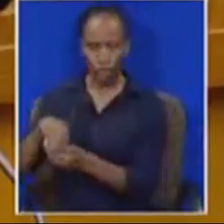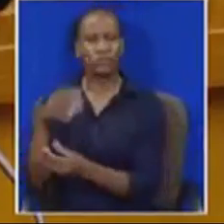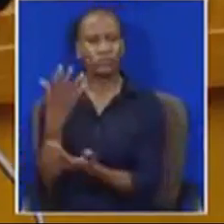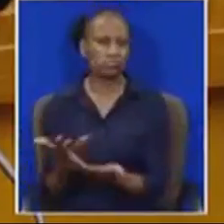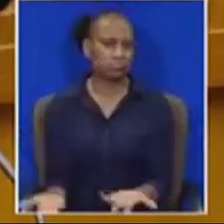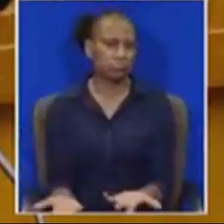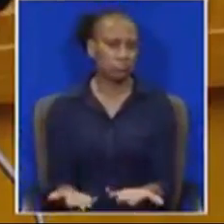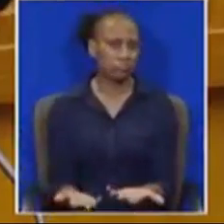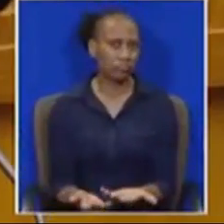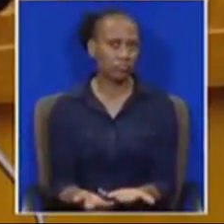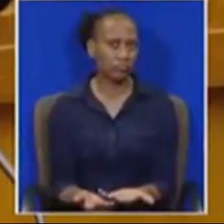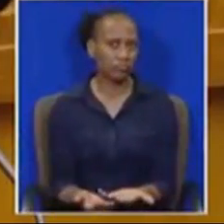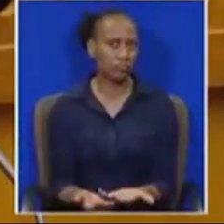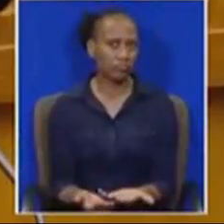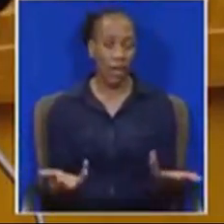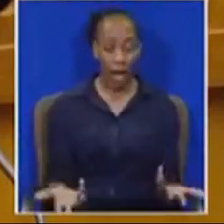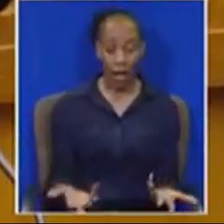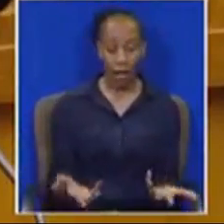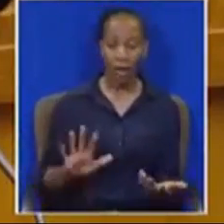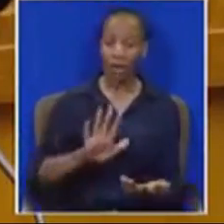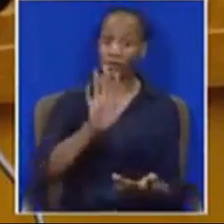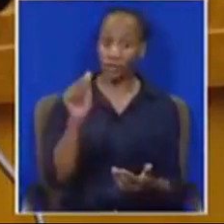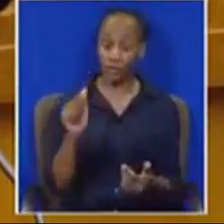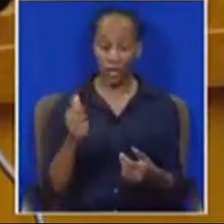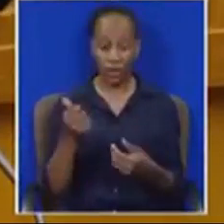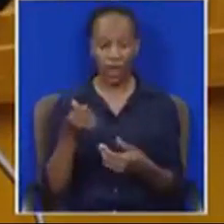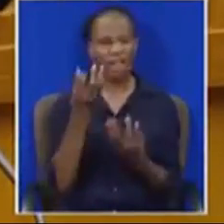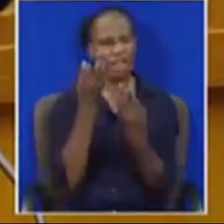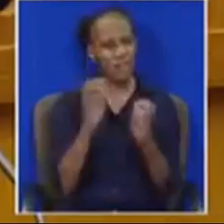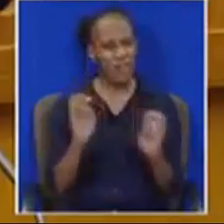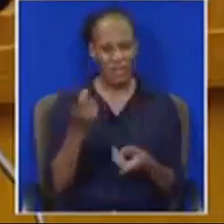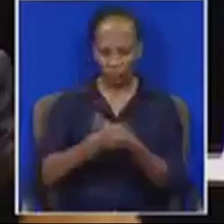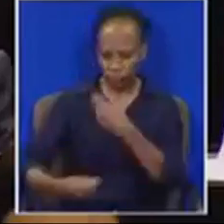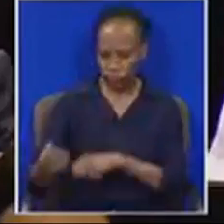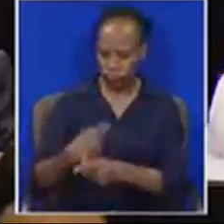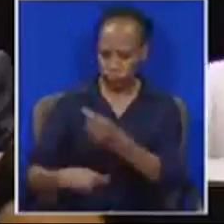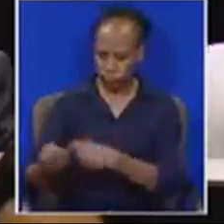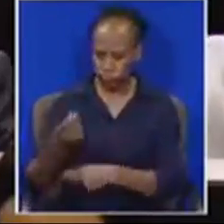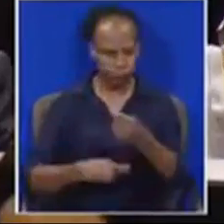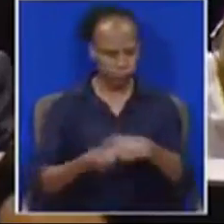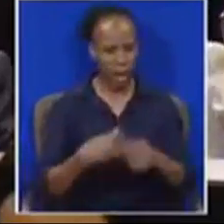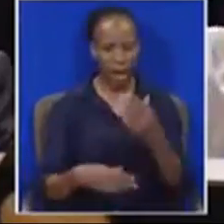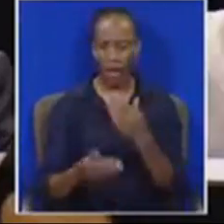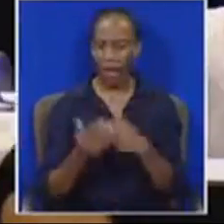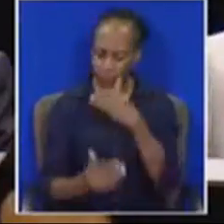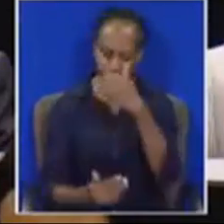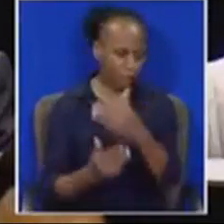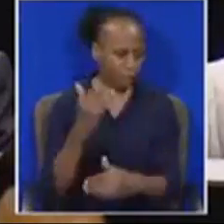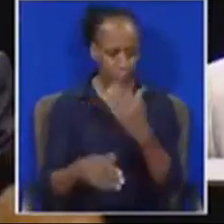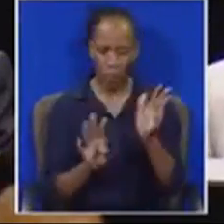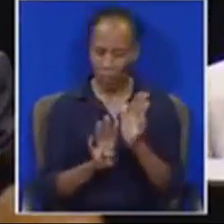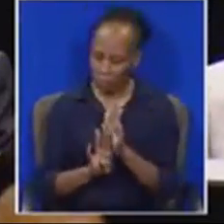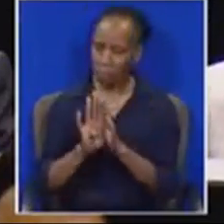Negotiations towards the Continental Free Trade Agreement are progressing at a brisk pace, and it